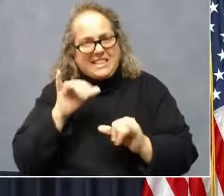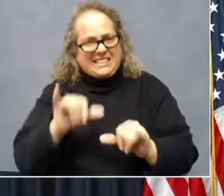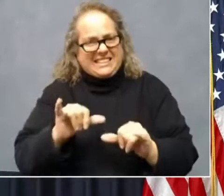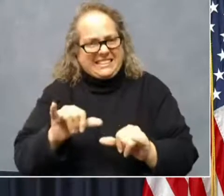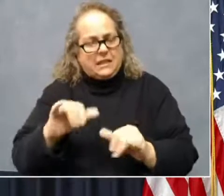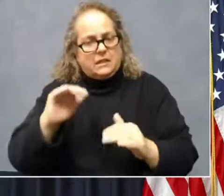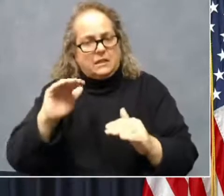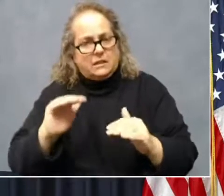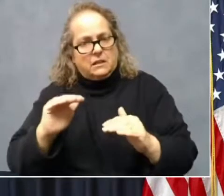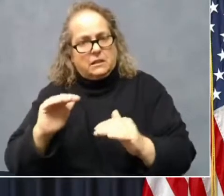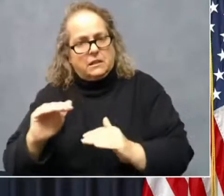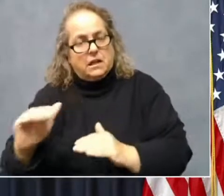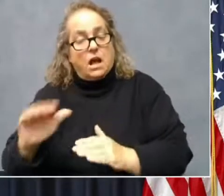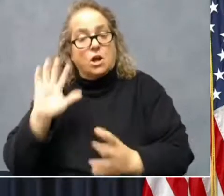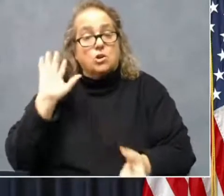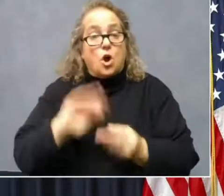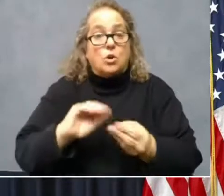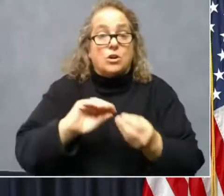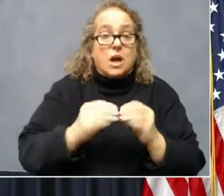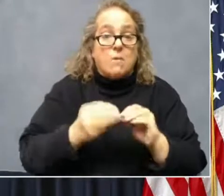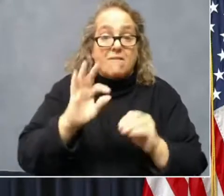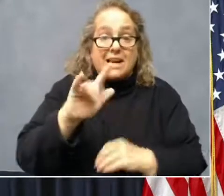to